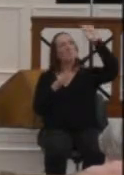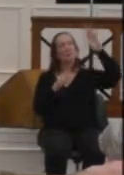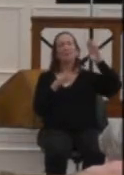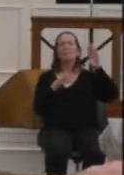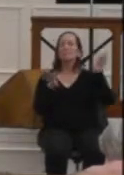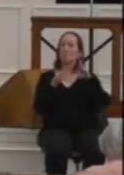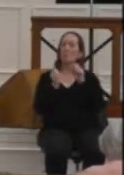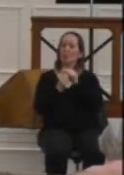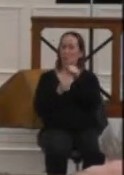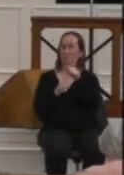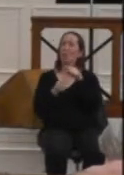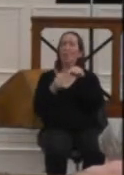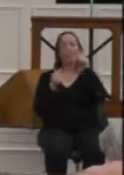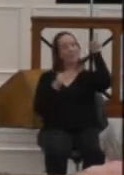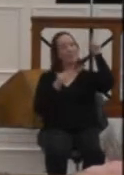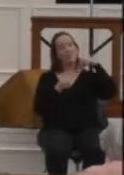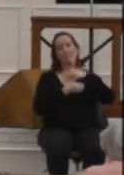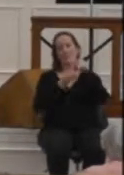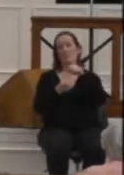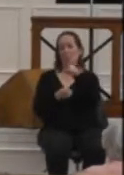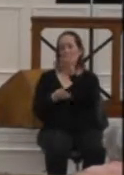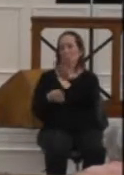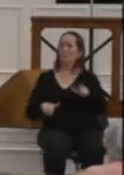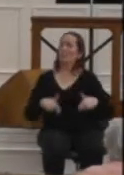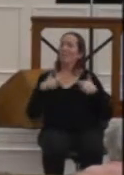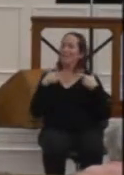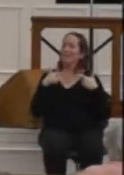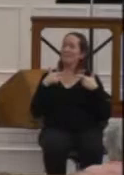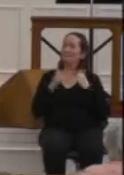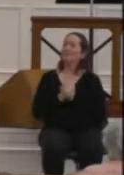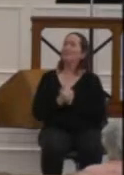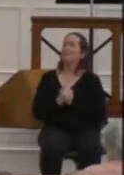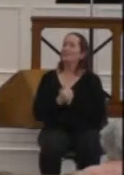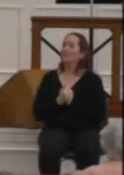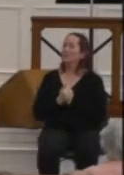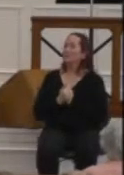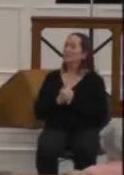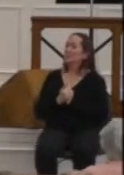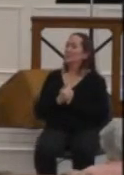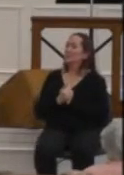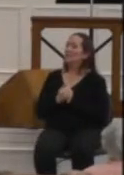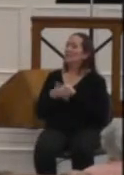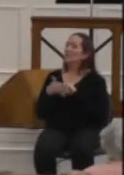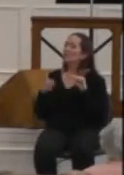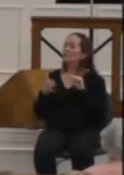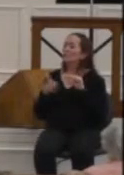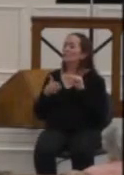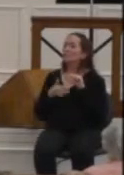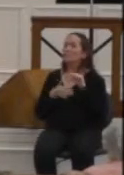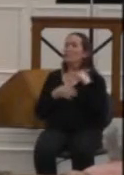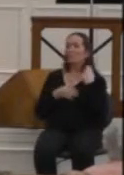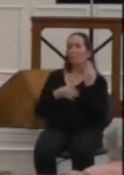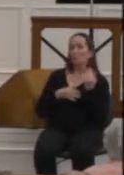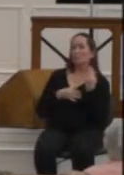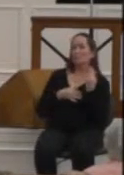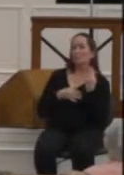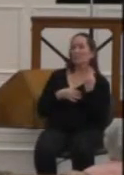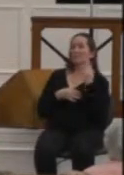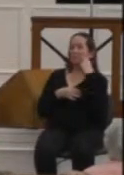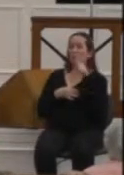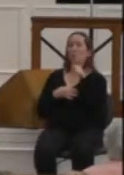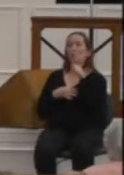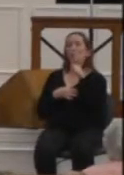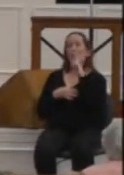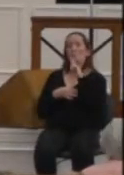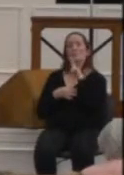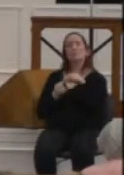have. It is very complex. And then in verse 14, we see that you are also